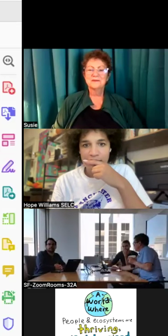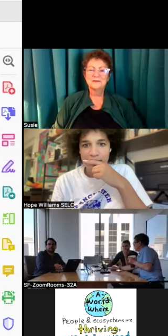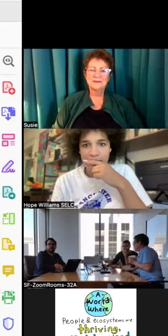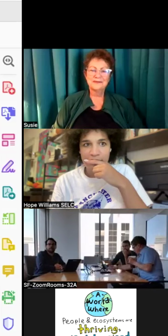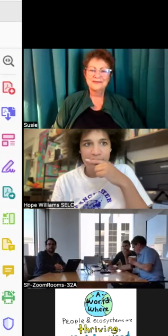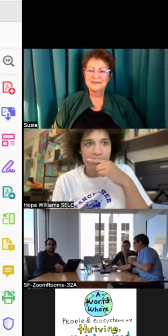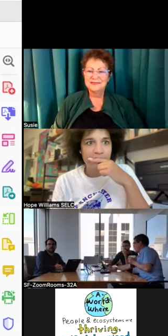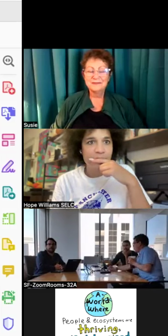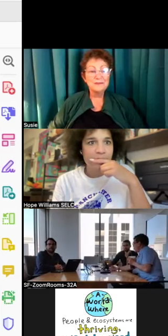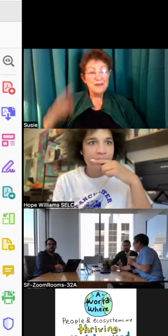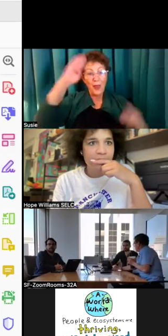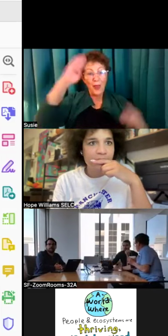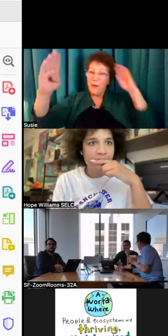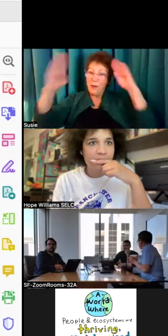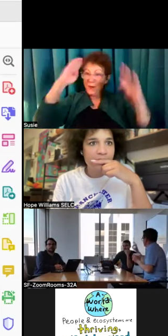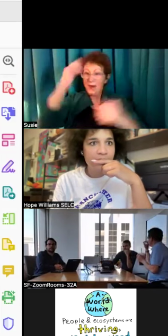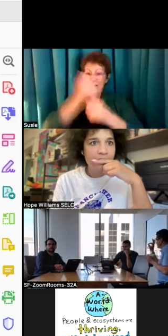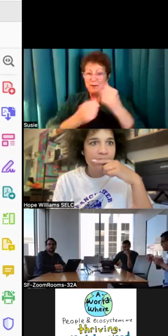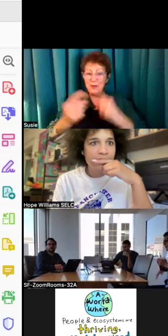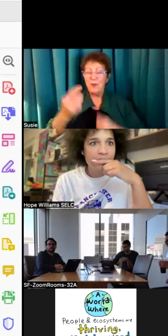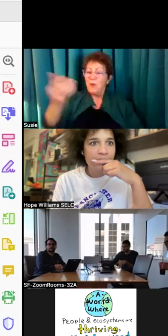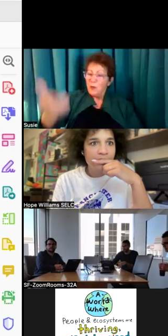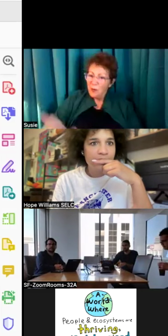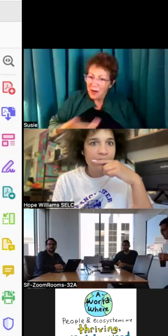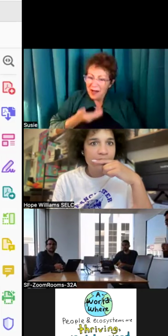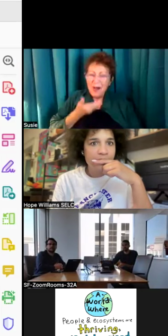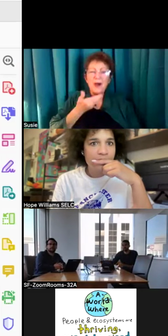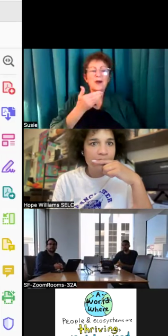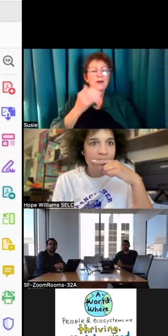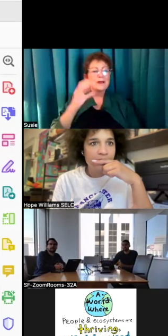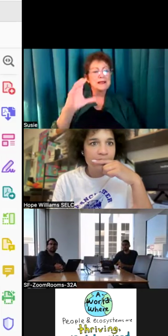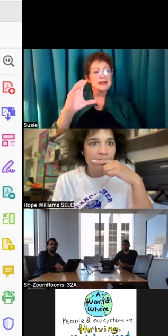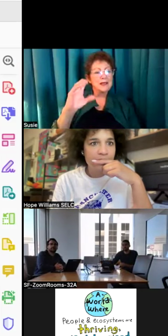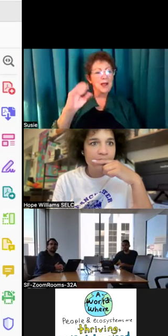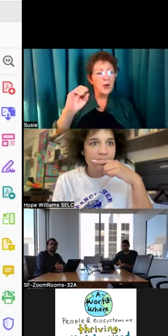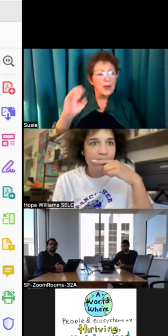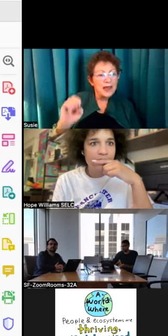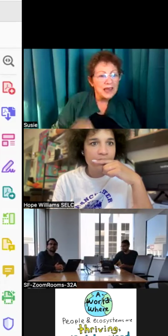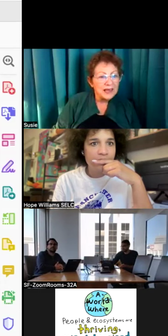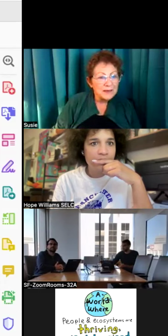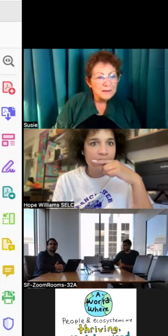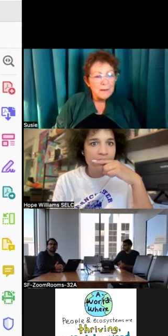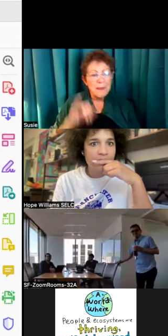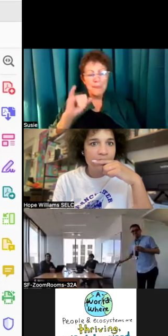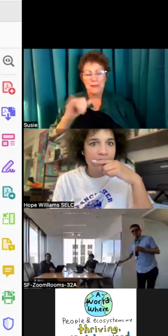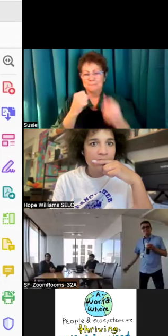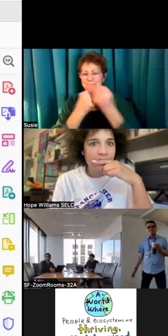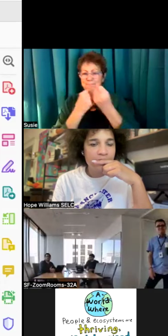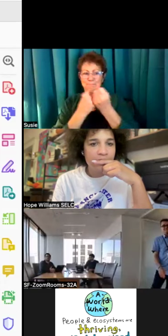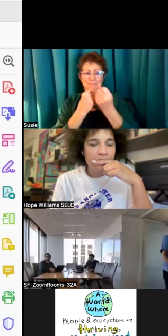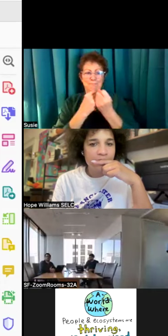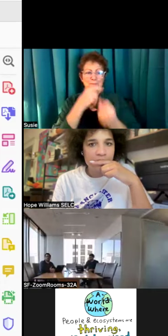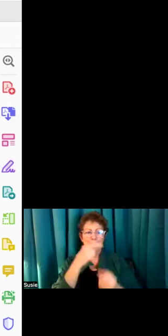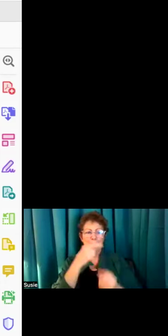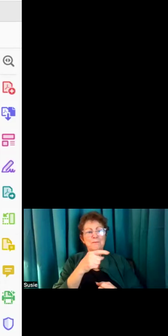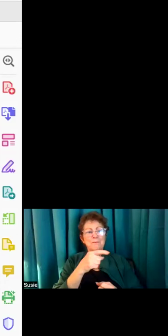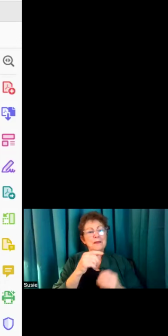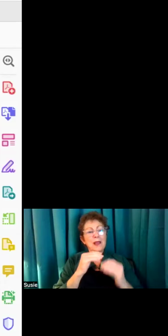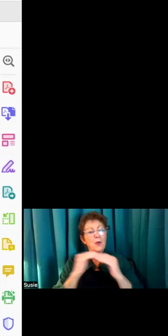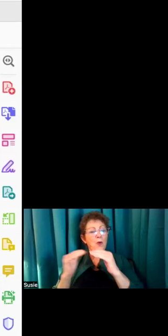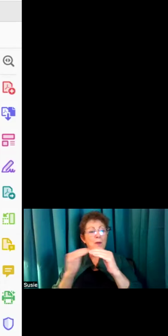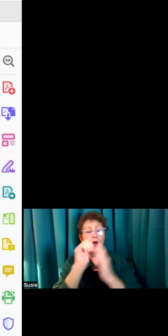Hi, everyone. Welcome to this CLE that is being sponsored by the Sustainable Economies